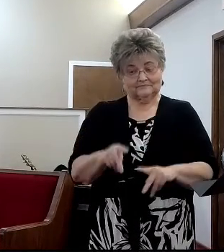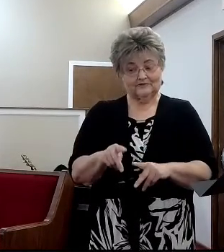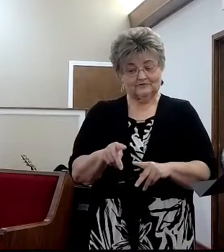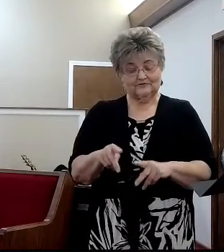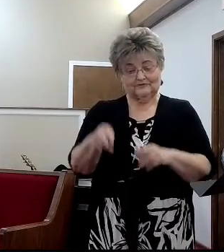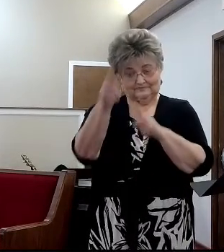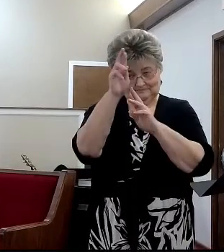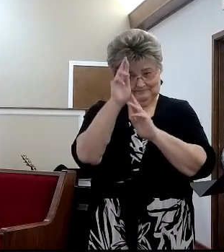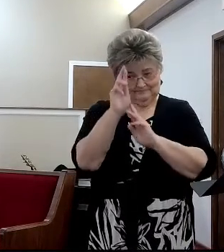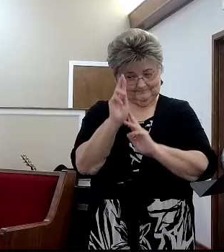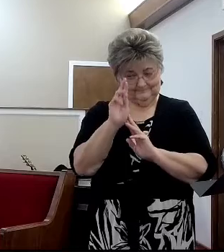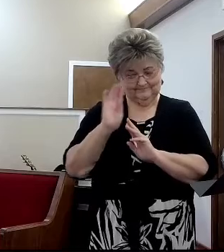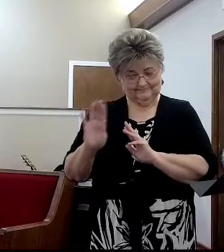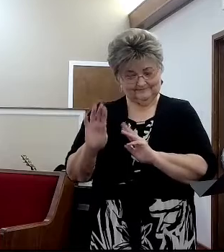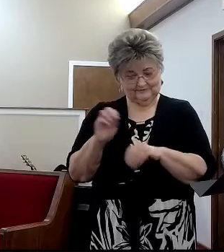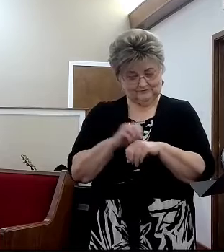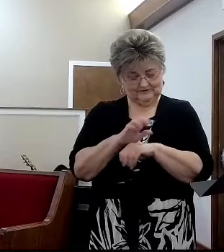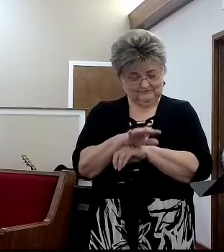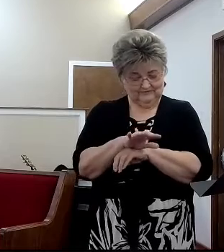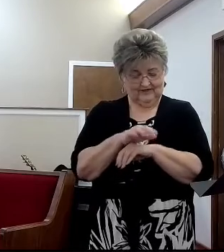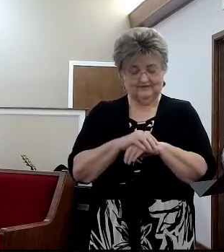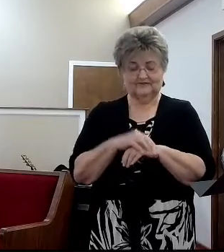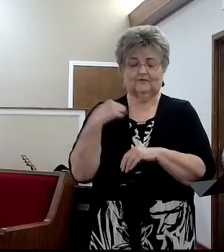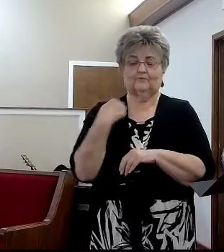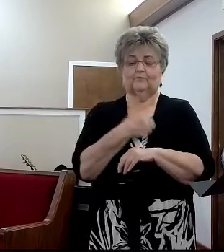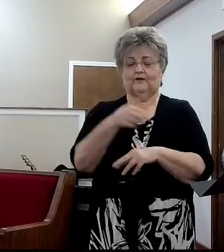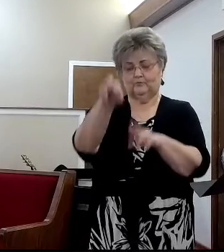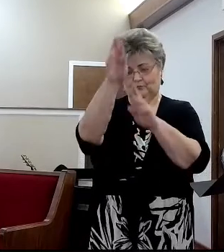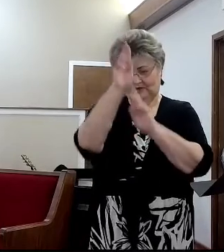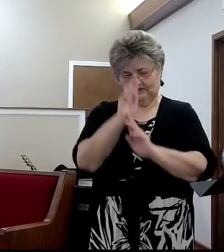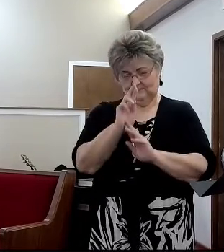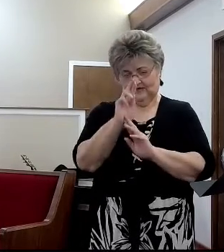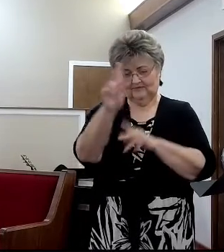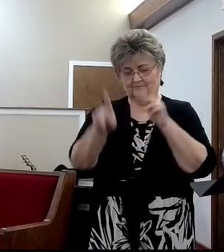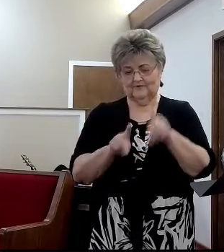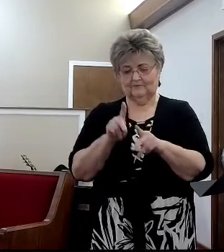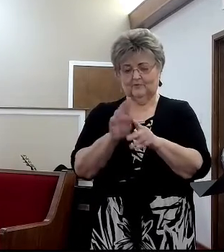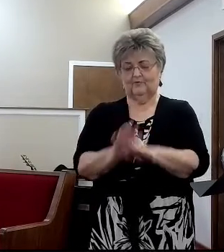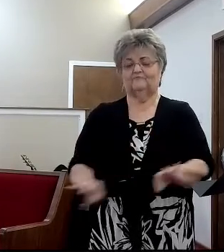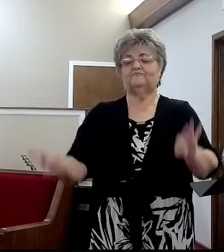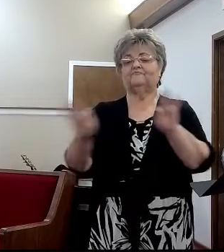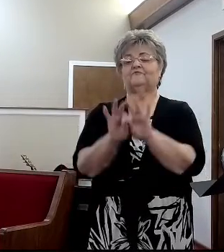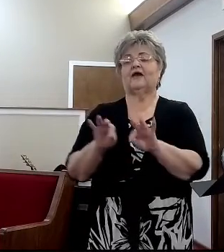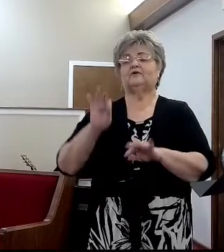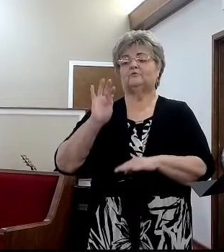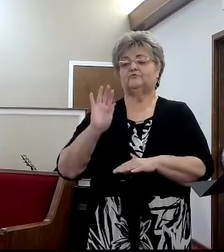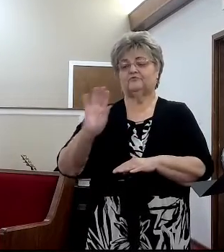have somebody. So we respect people. We value their advice.